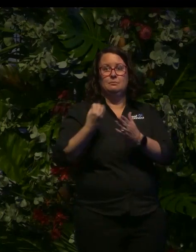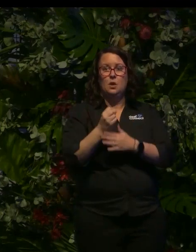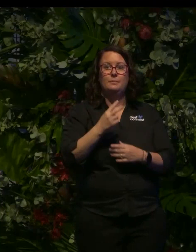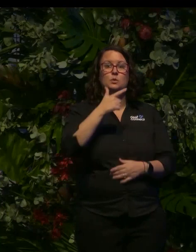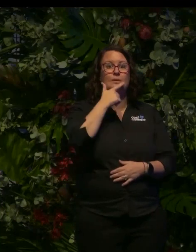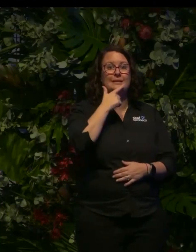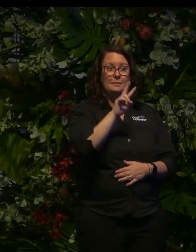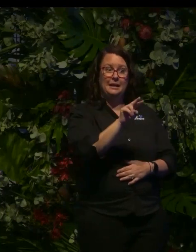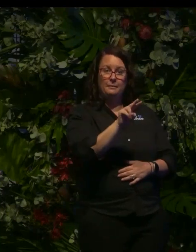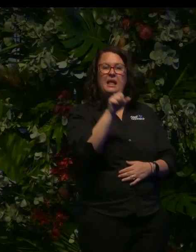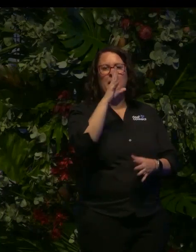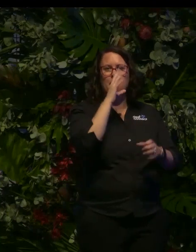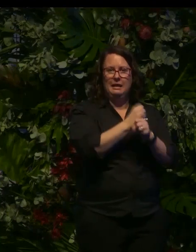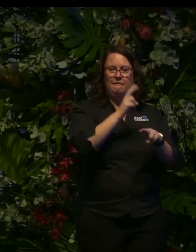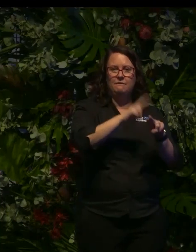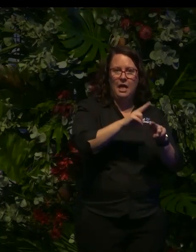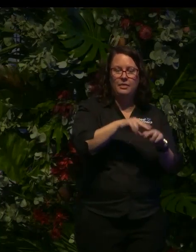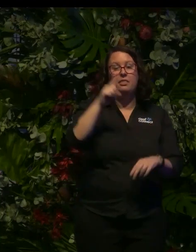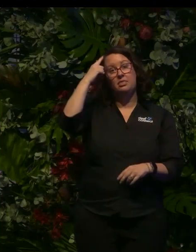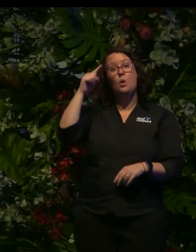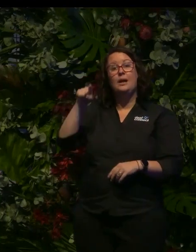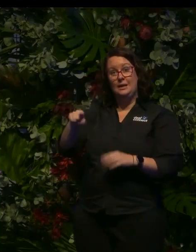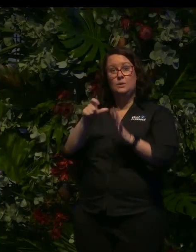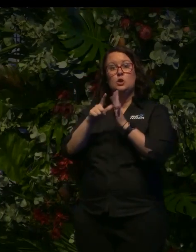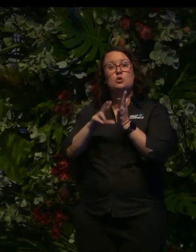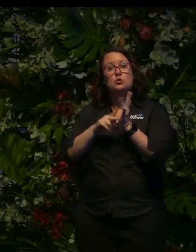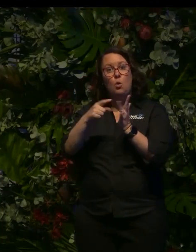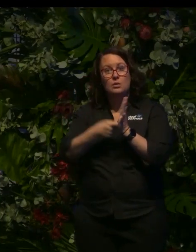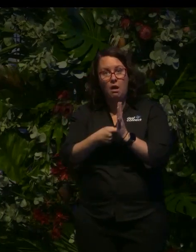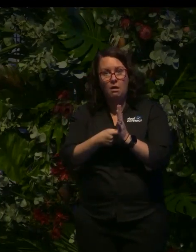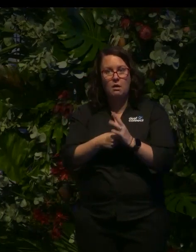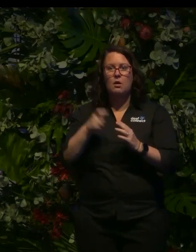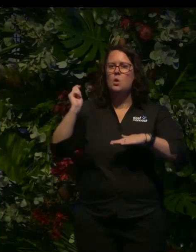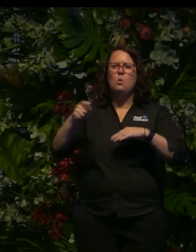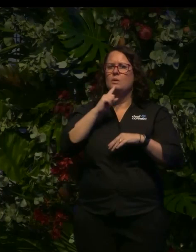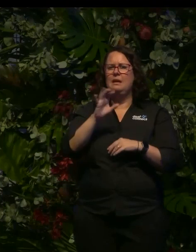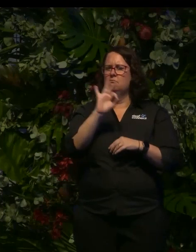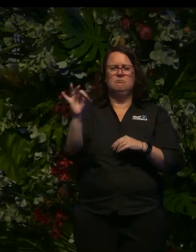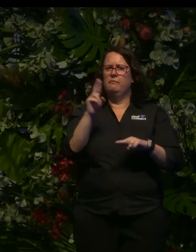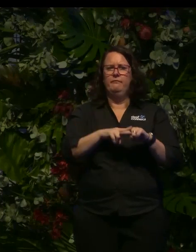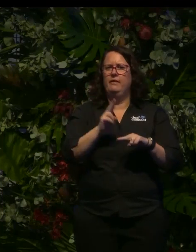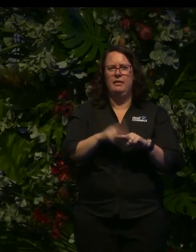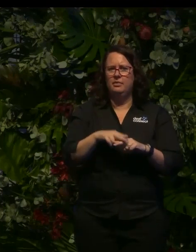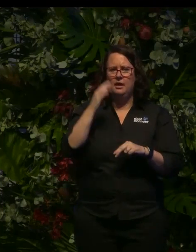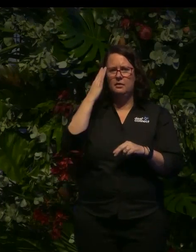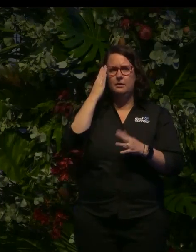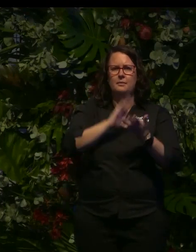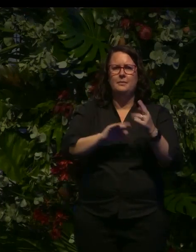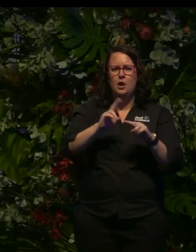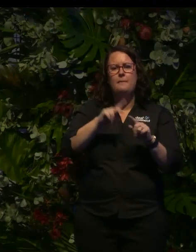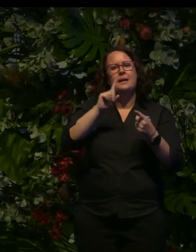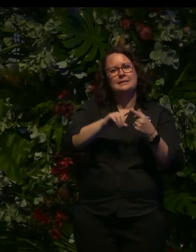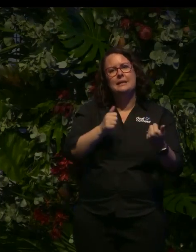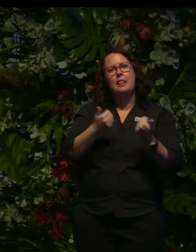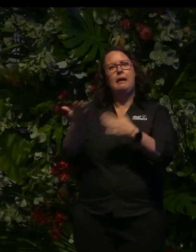He believed he was the father, they believed he was the donor. Court found he was not a parent, but still ordered time